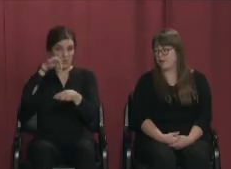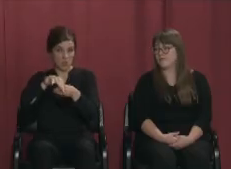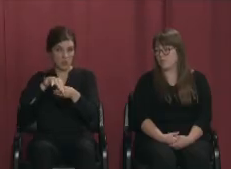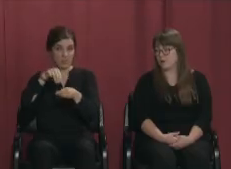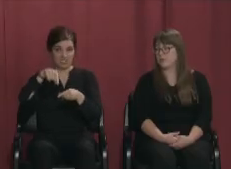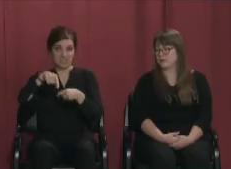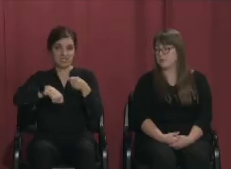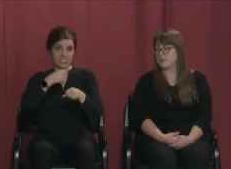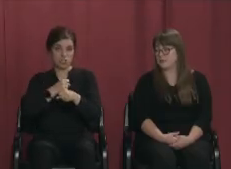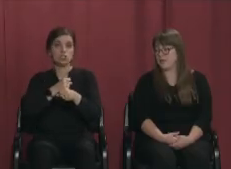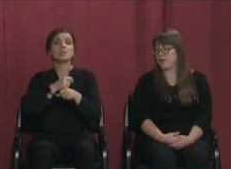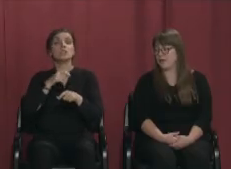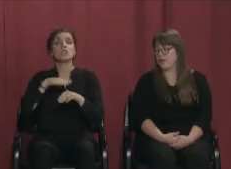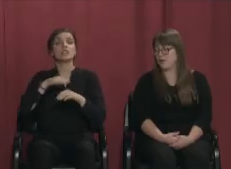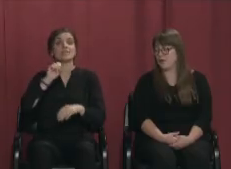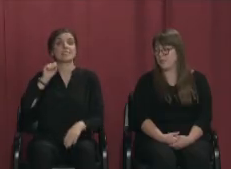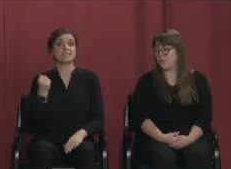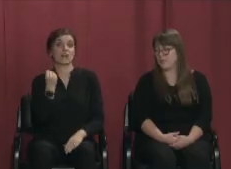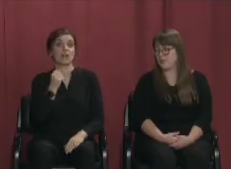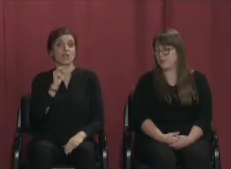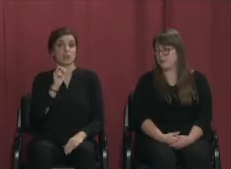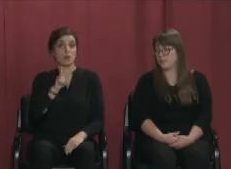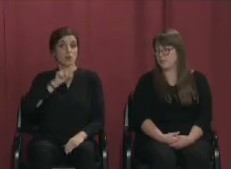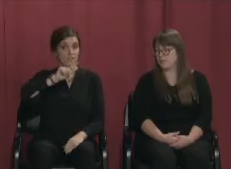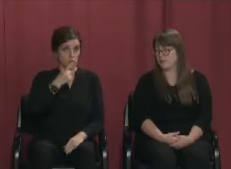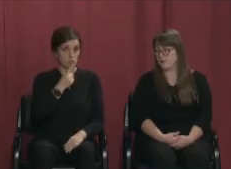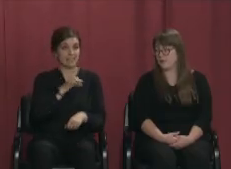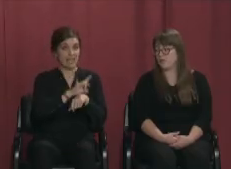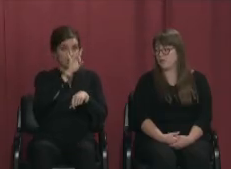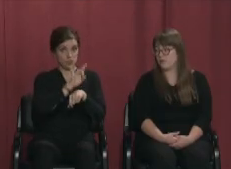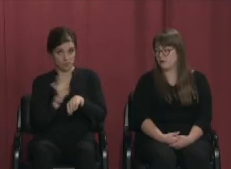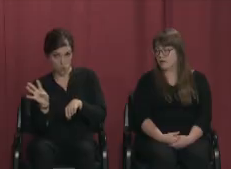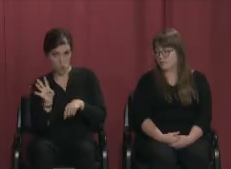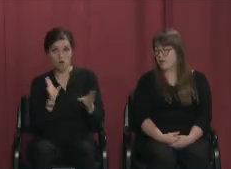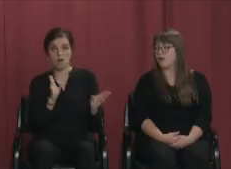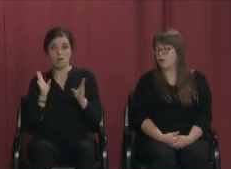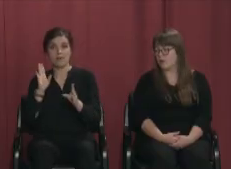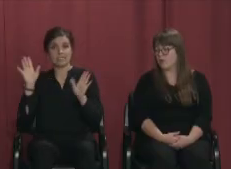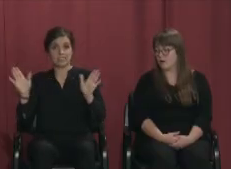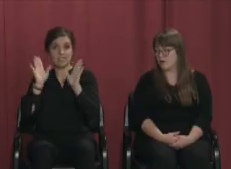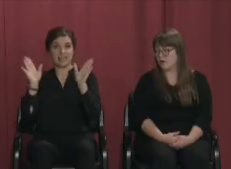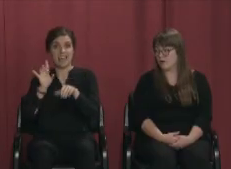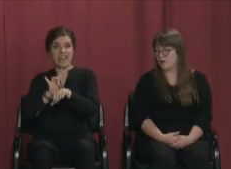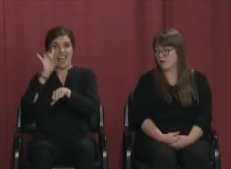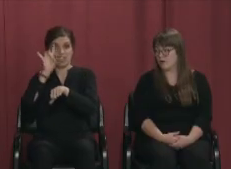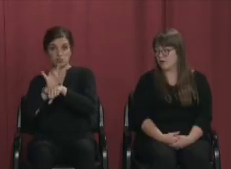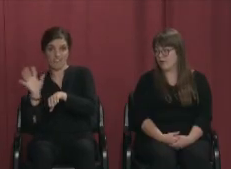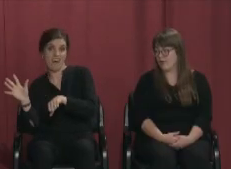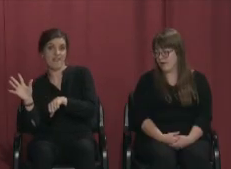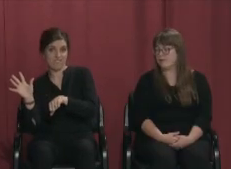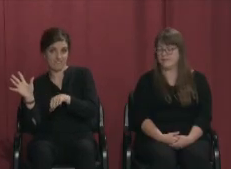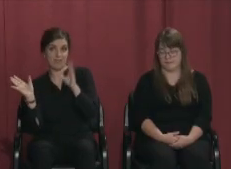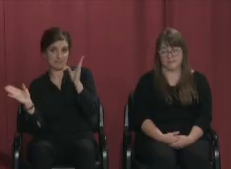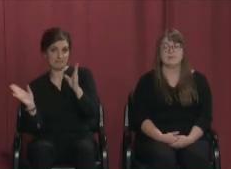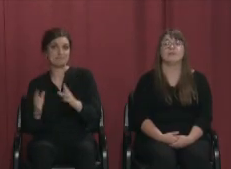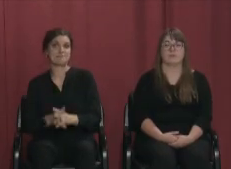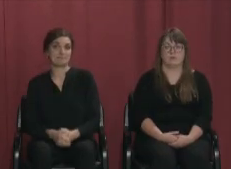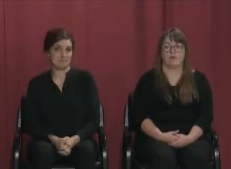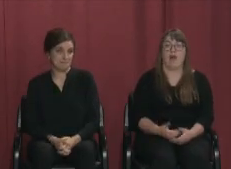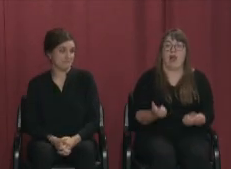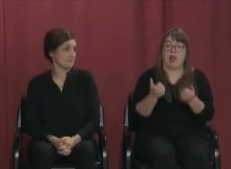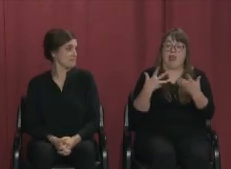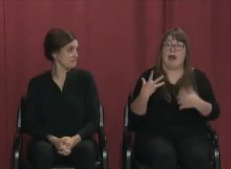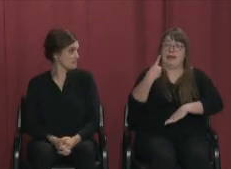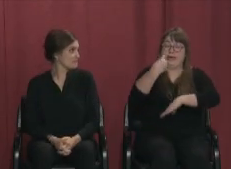1st, 8 to 4. Okay. Sunday, November 2nd, 1 to 5. Okay. So lots there, and I want to make sure that